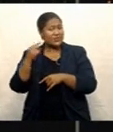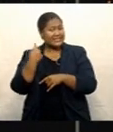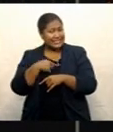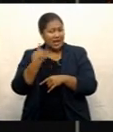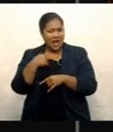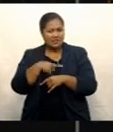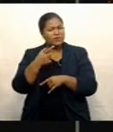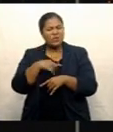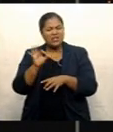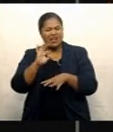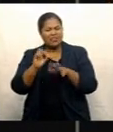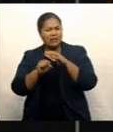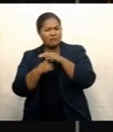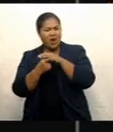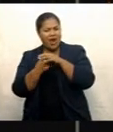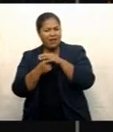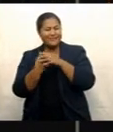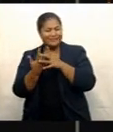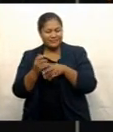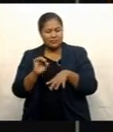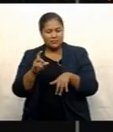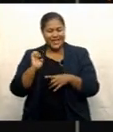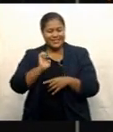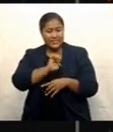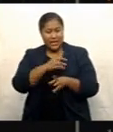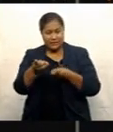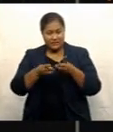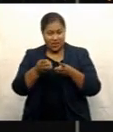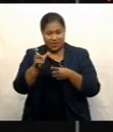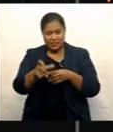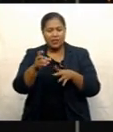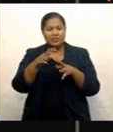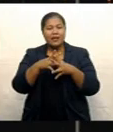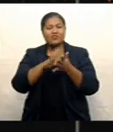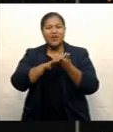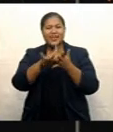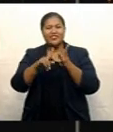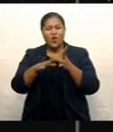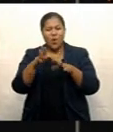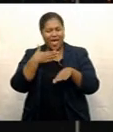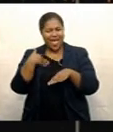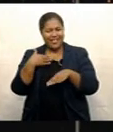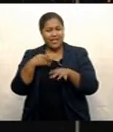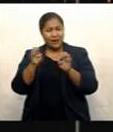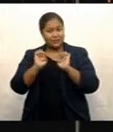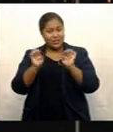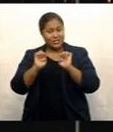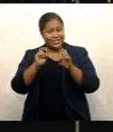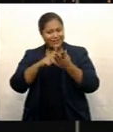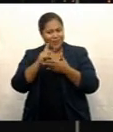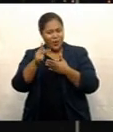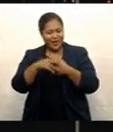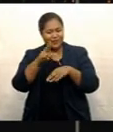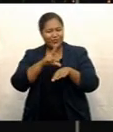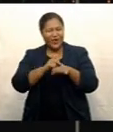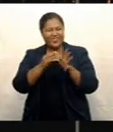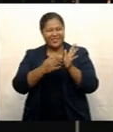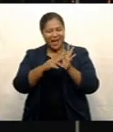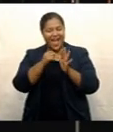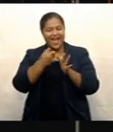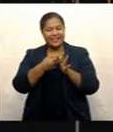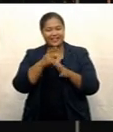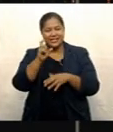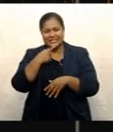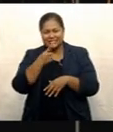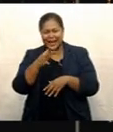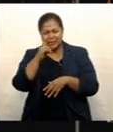doesn't have a brain. Executive Director for the WHO's Health Emergencies Program, Dr. Mike Ryan, says that people